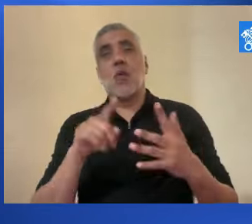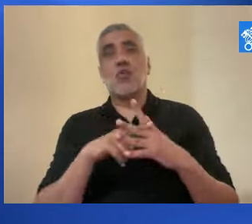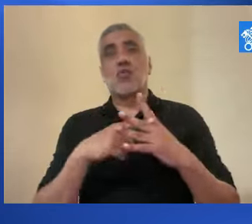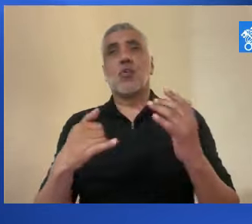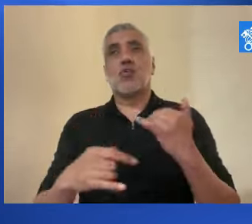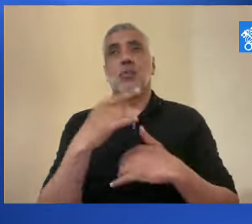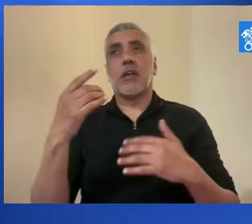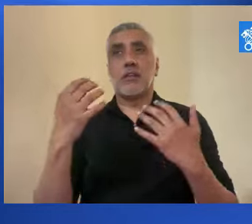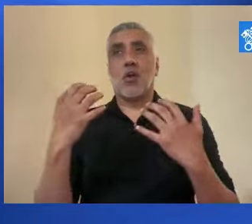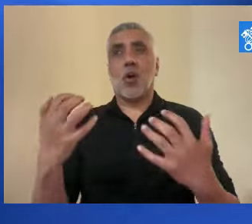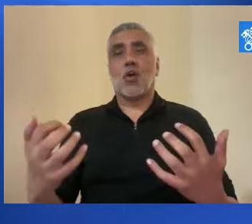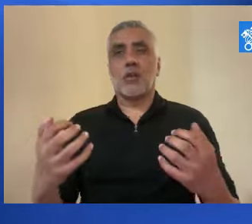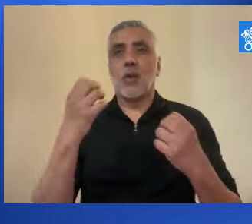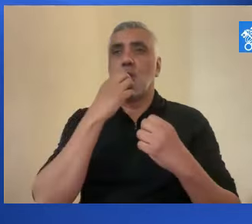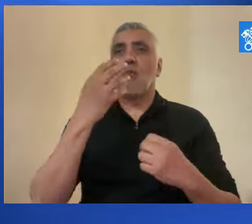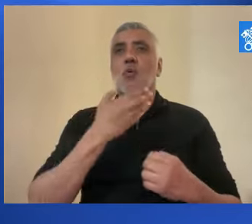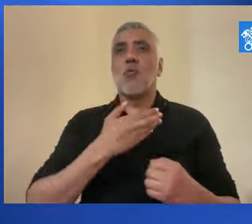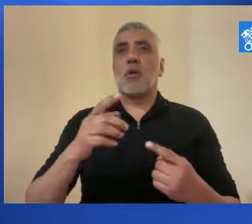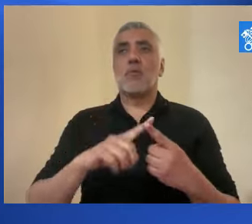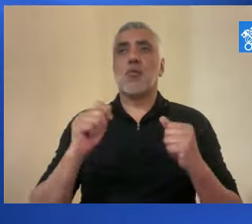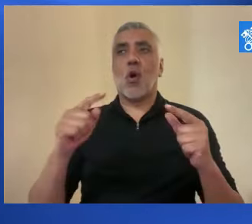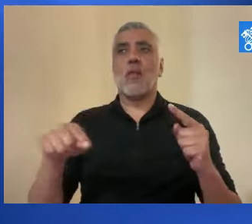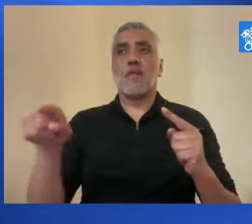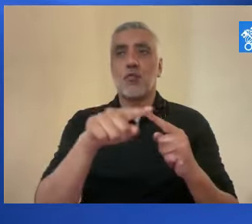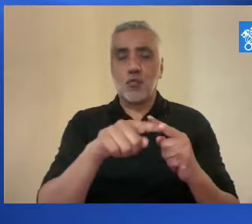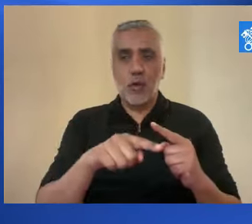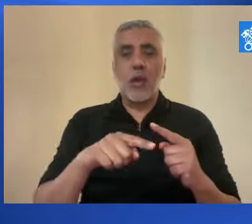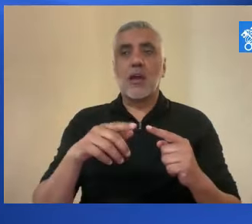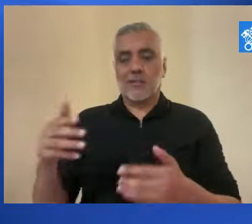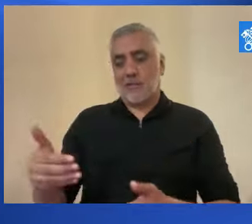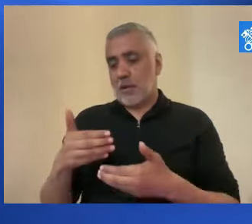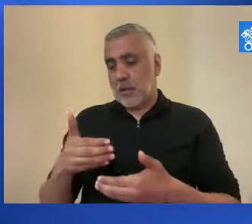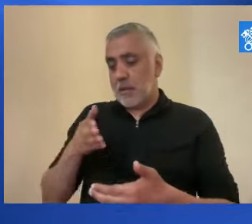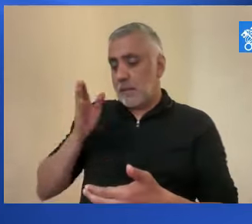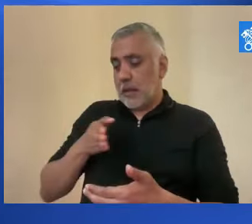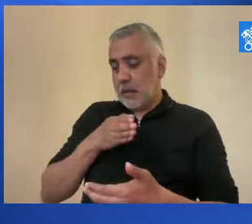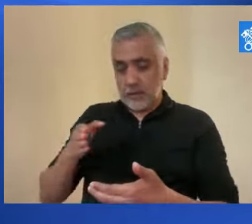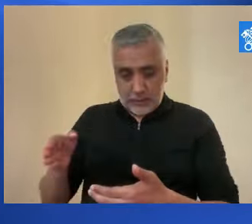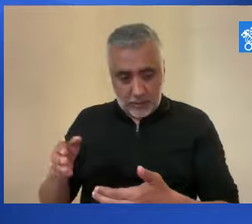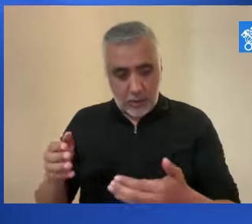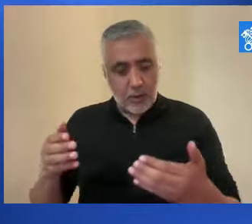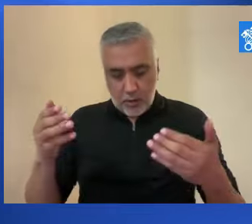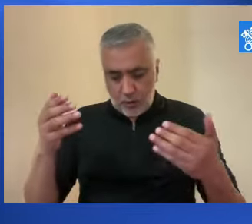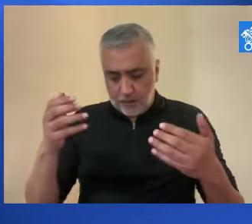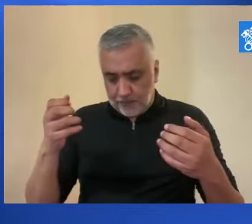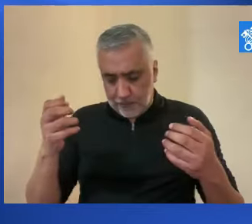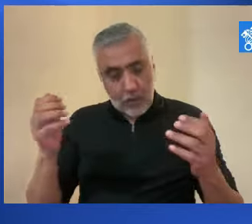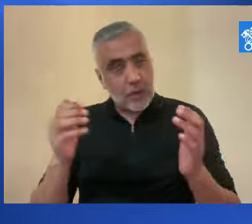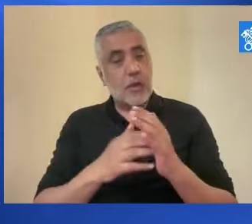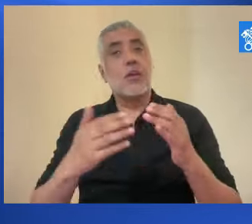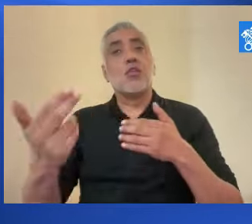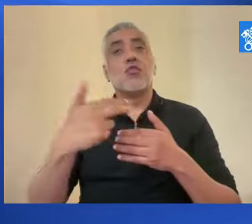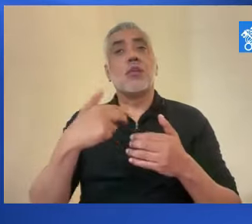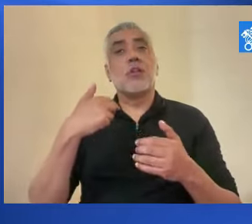takes another baby and gives her a quick blessing. A very warm welcome to you, I was saying, whether you're joining us via our Vatican News YouTube channel, Radio Maria Papua New